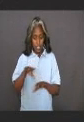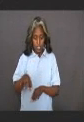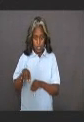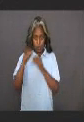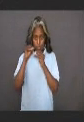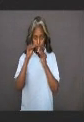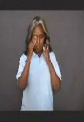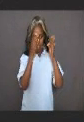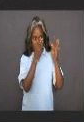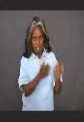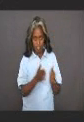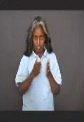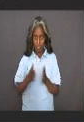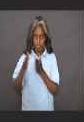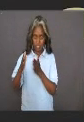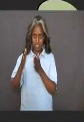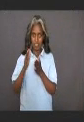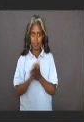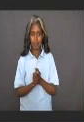Students, let's get ready.